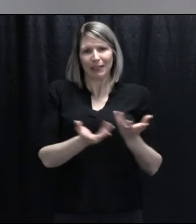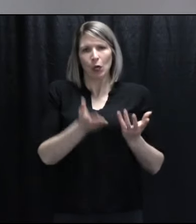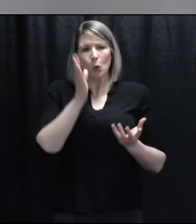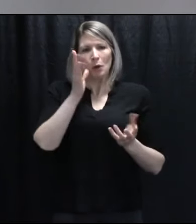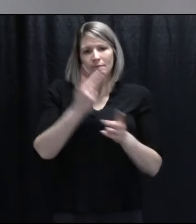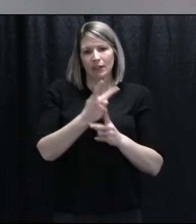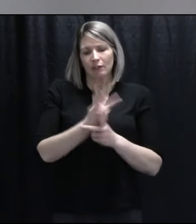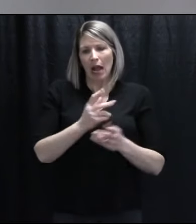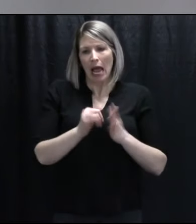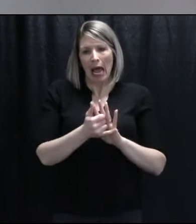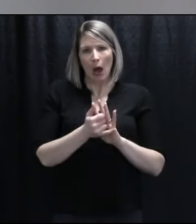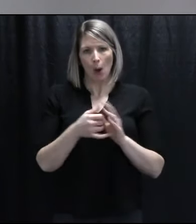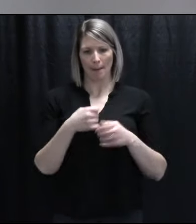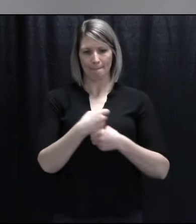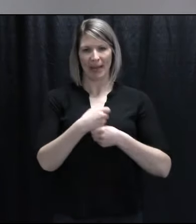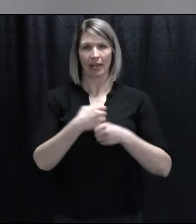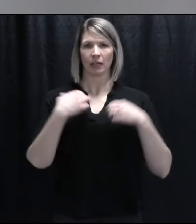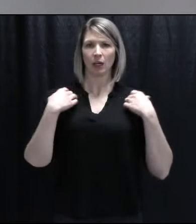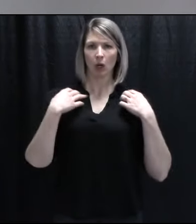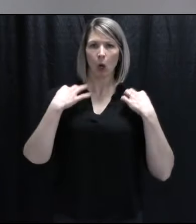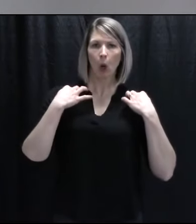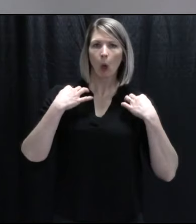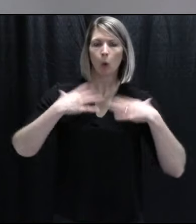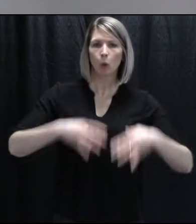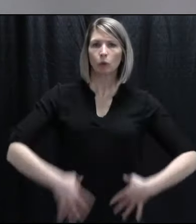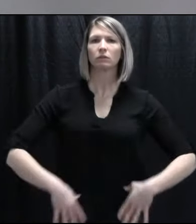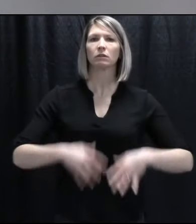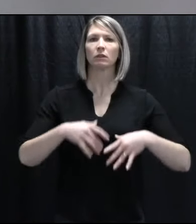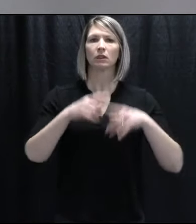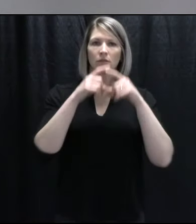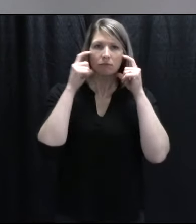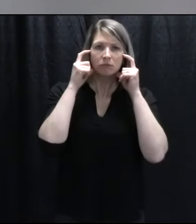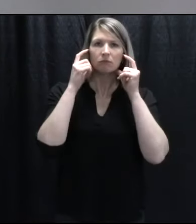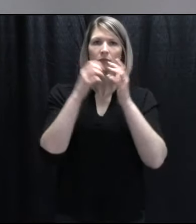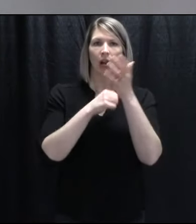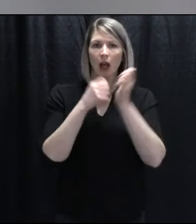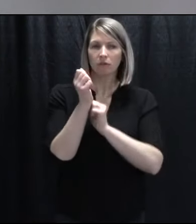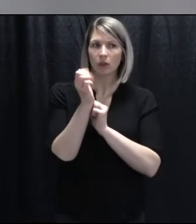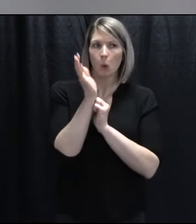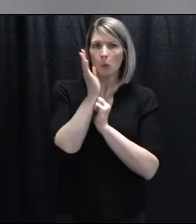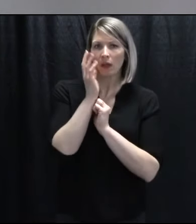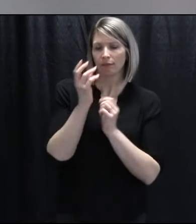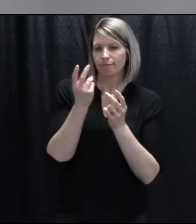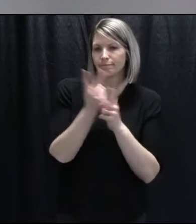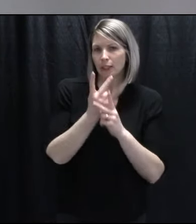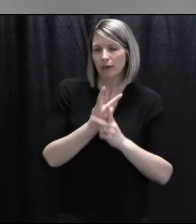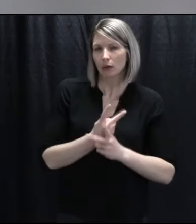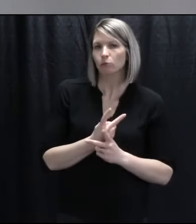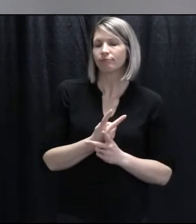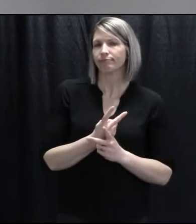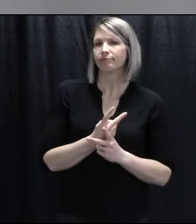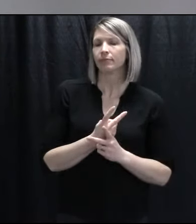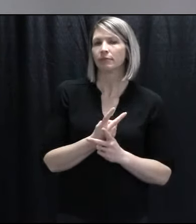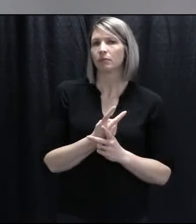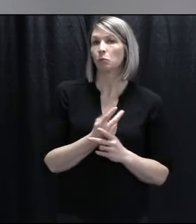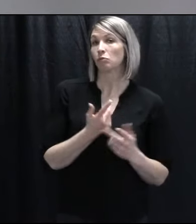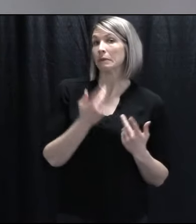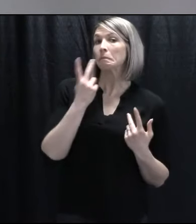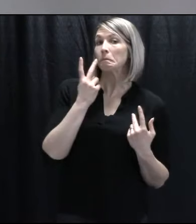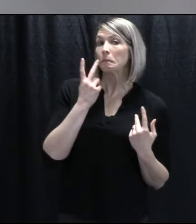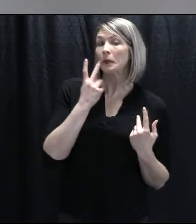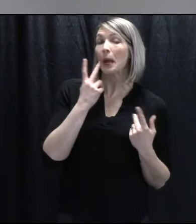gowns and nitrile gloves and those kind of things. The key is these products must meet